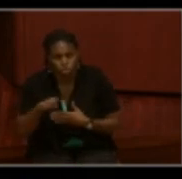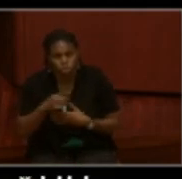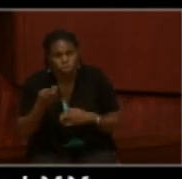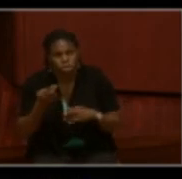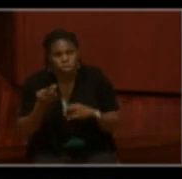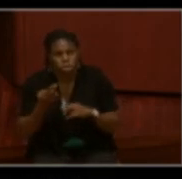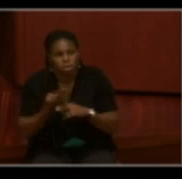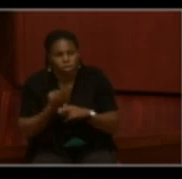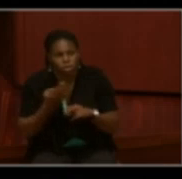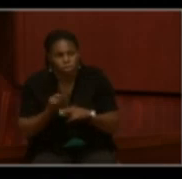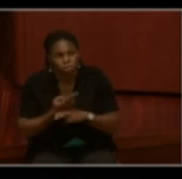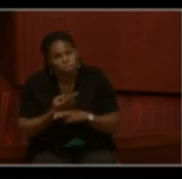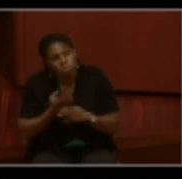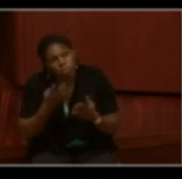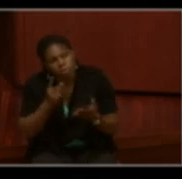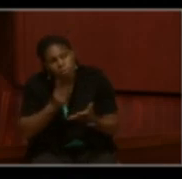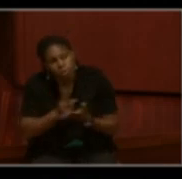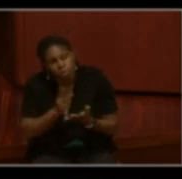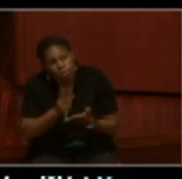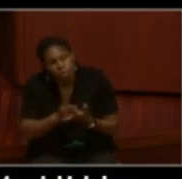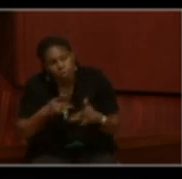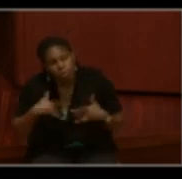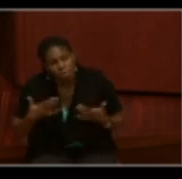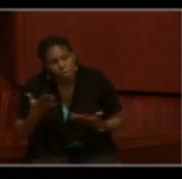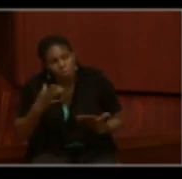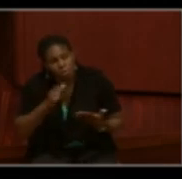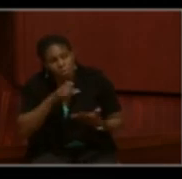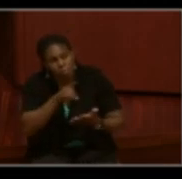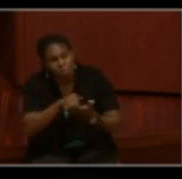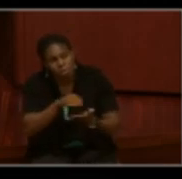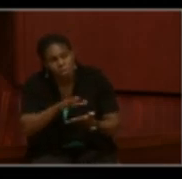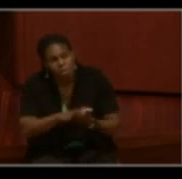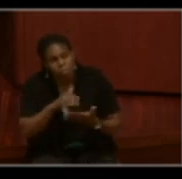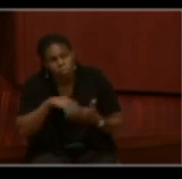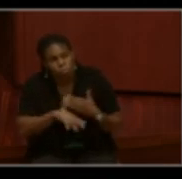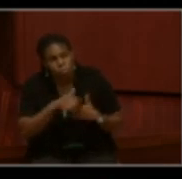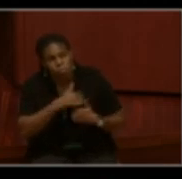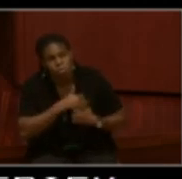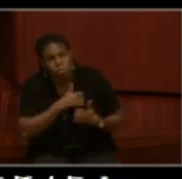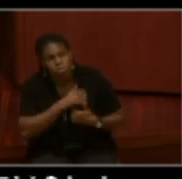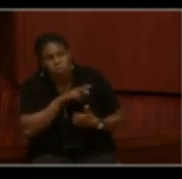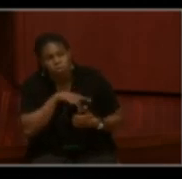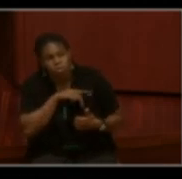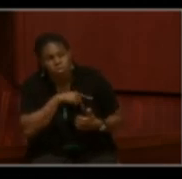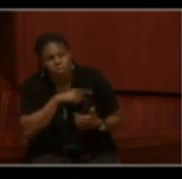verify events that may not be documented in the official military personnel file.